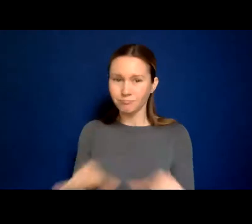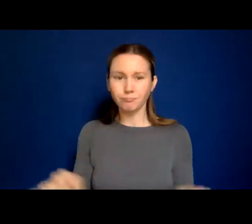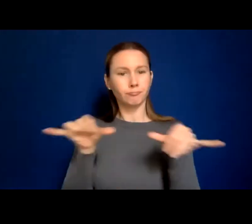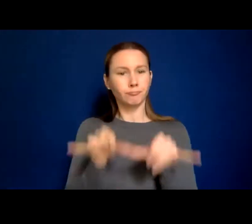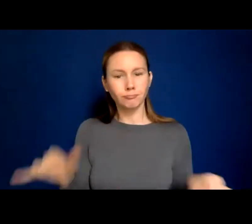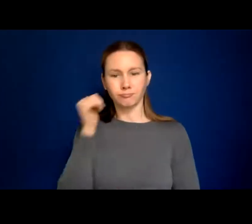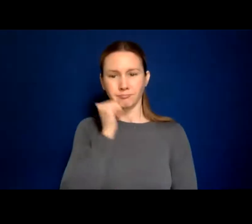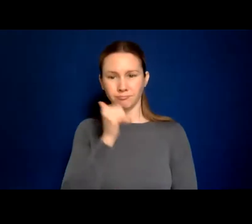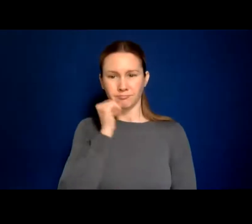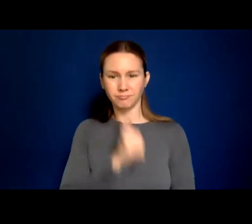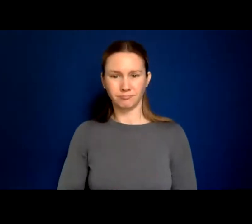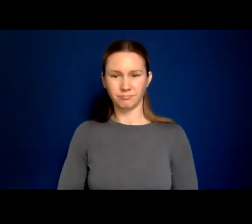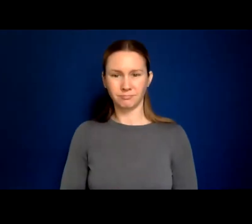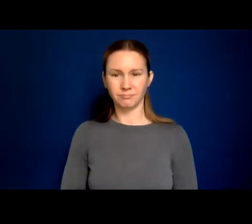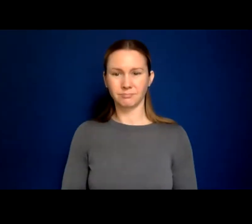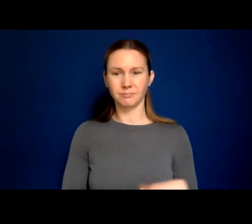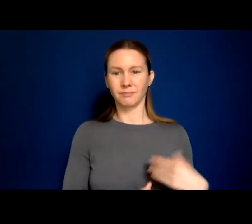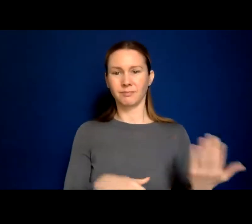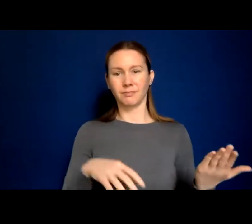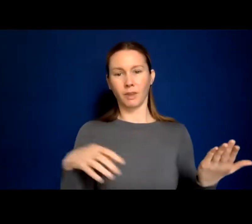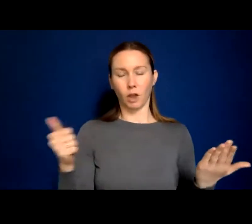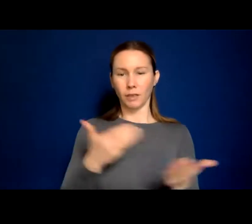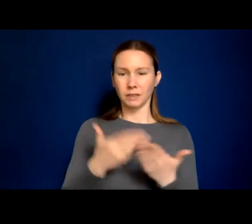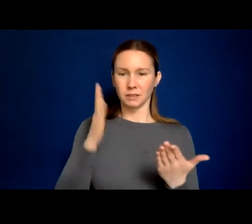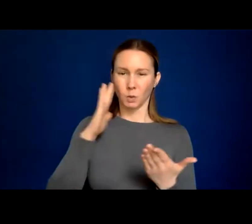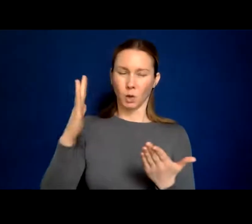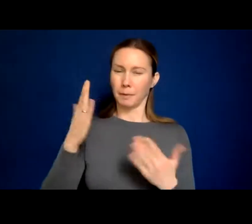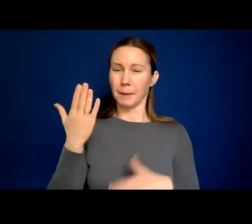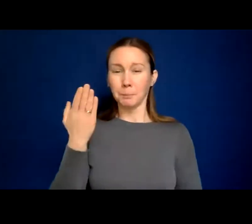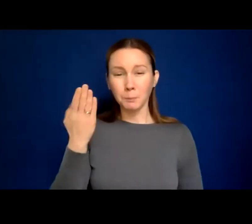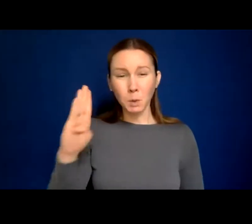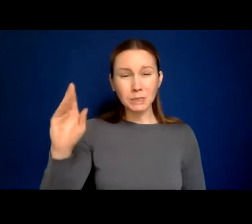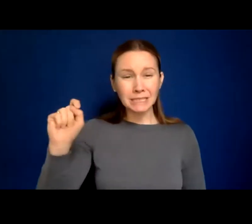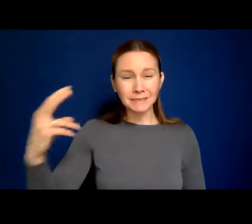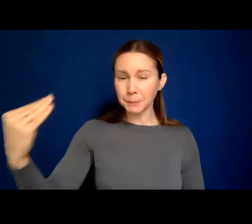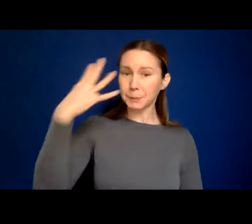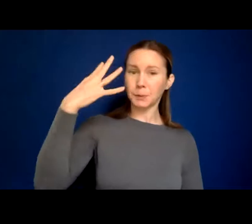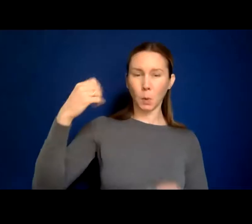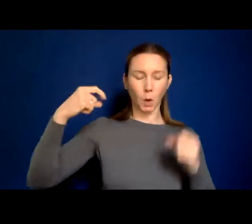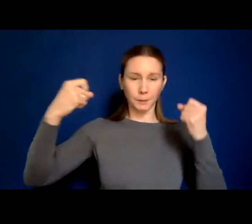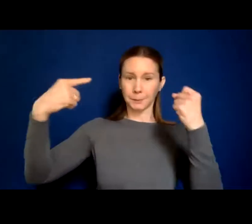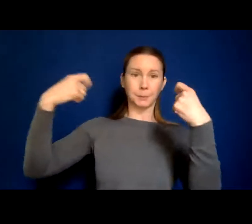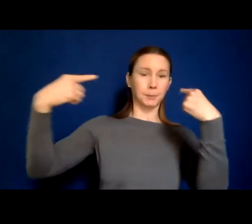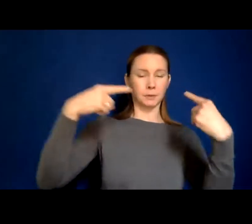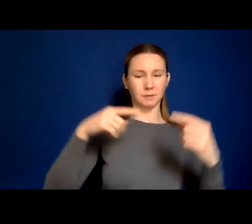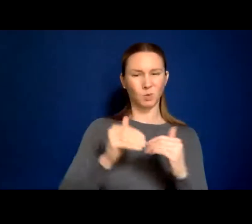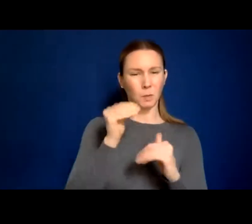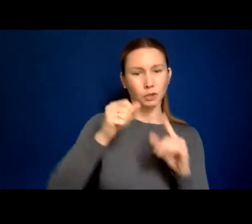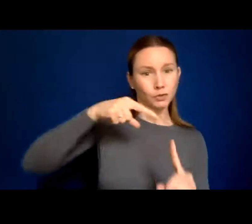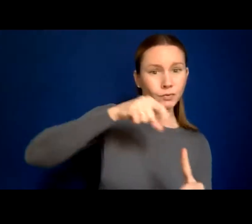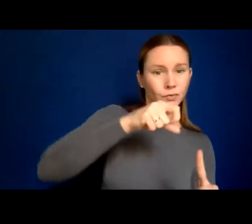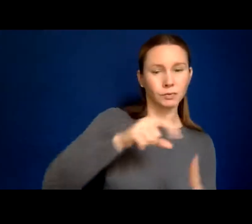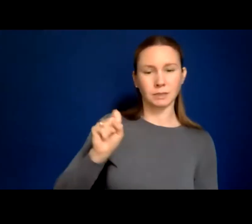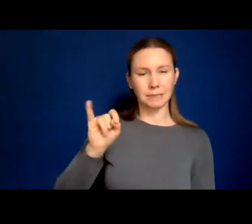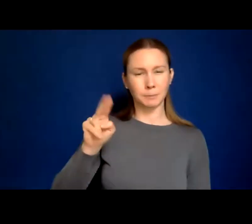about keeping away from things like stimulants and also bright blue TV screen lights in the middle of the evening.